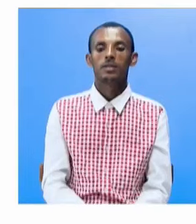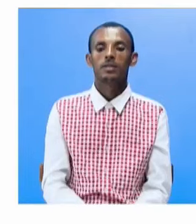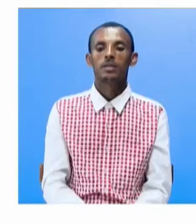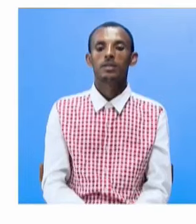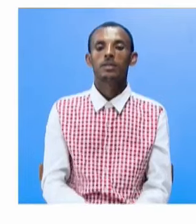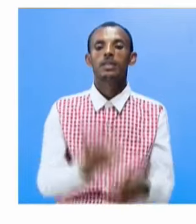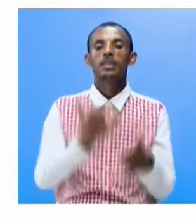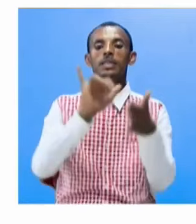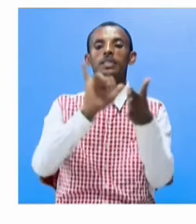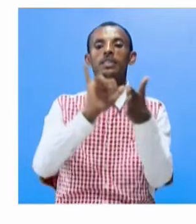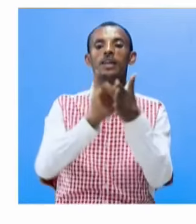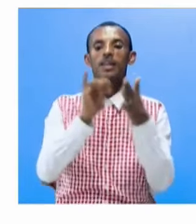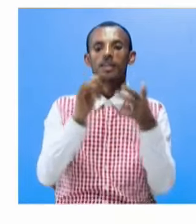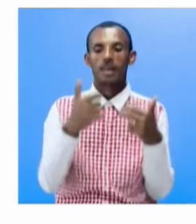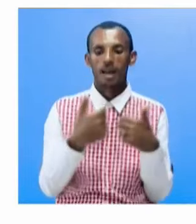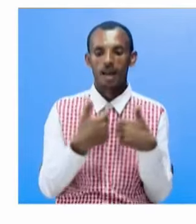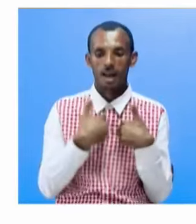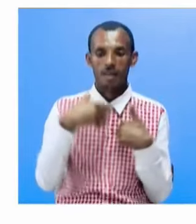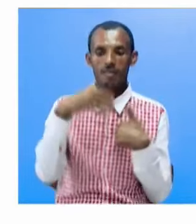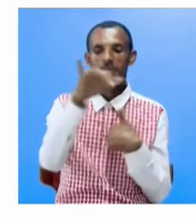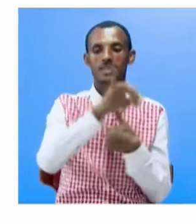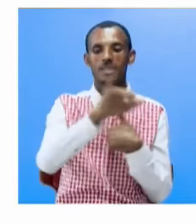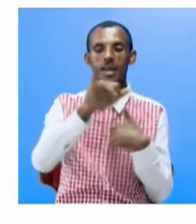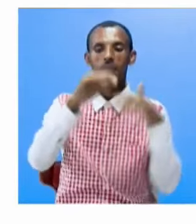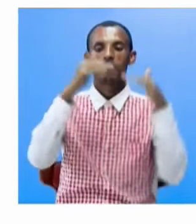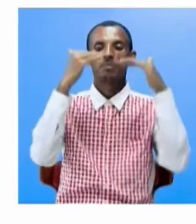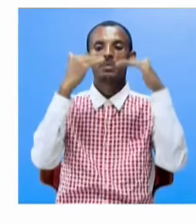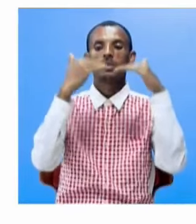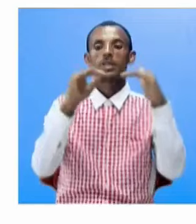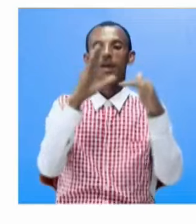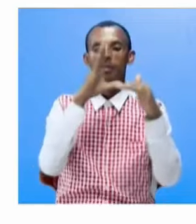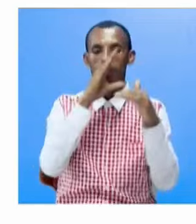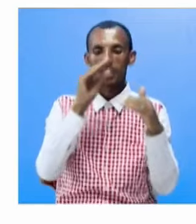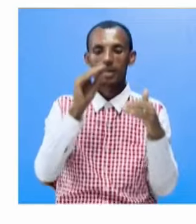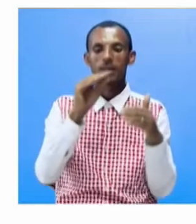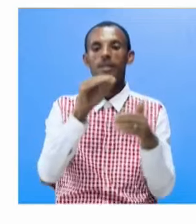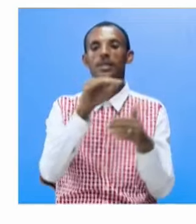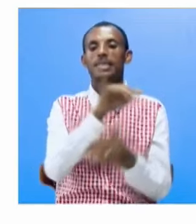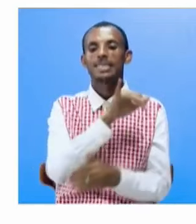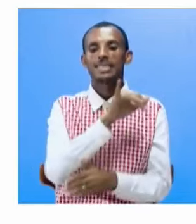that have the same size and the same shape, that have